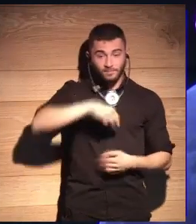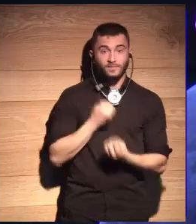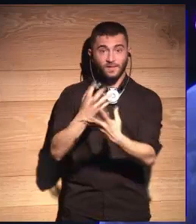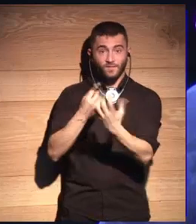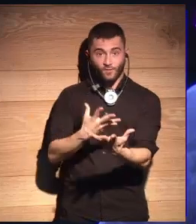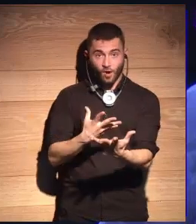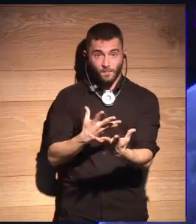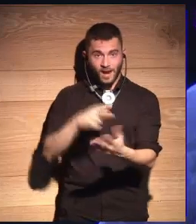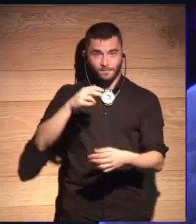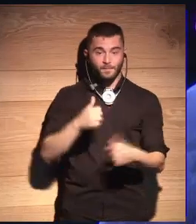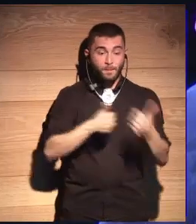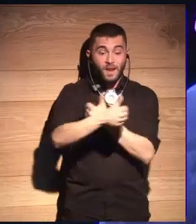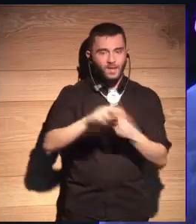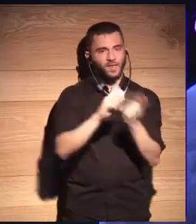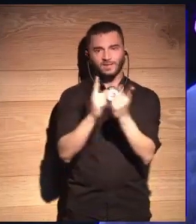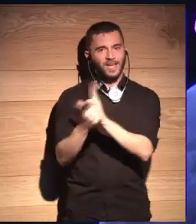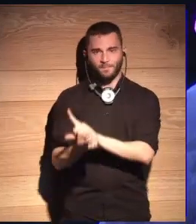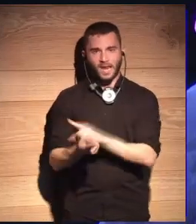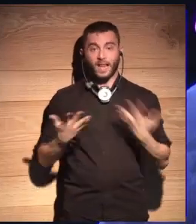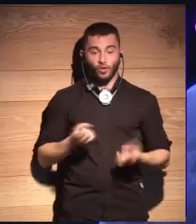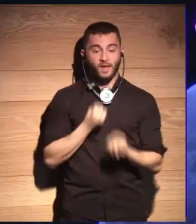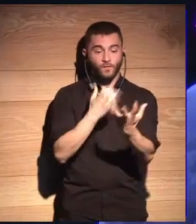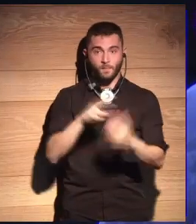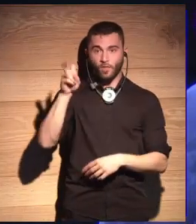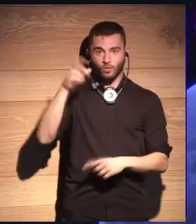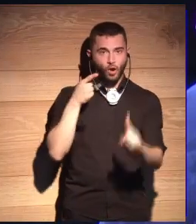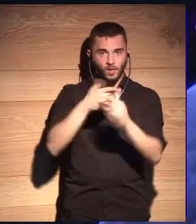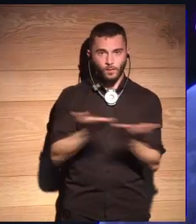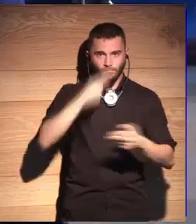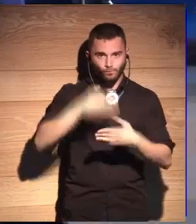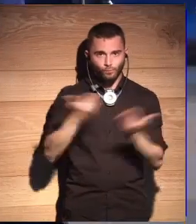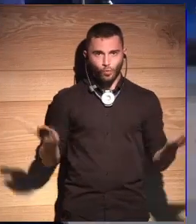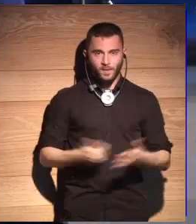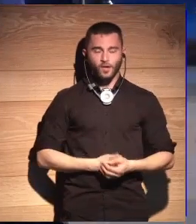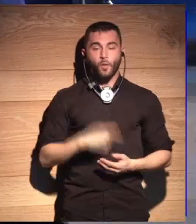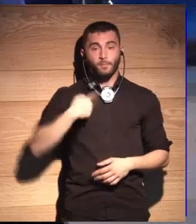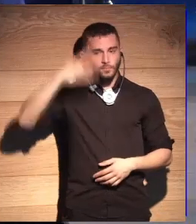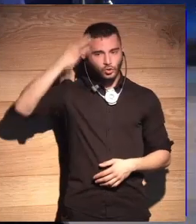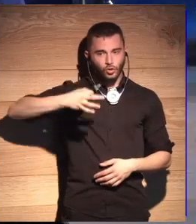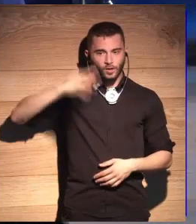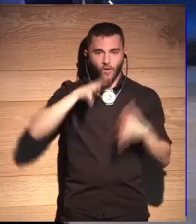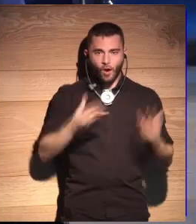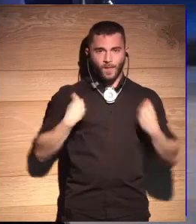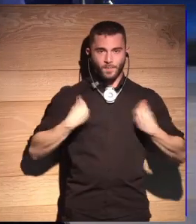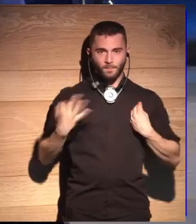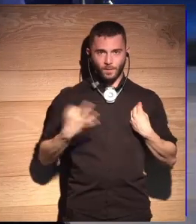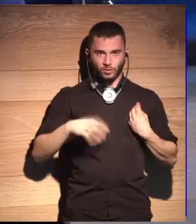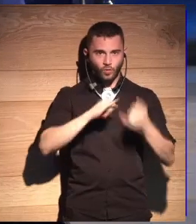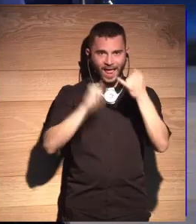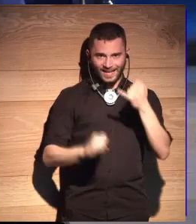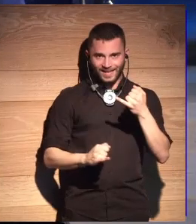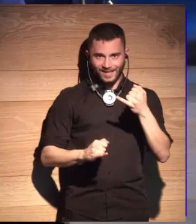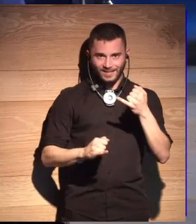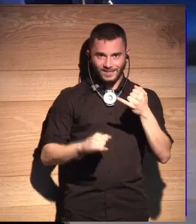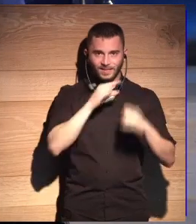or if you give people information, their preferences change. So information can be useful for people. But what I think that we are